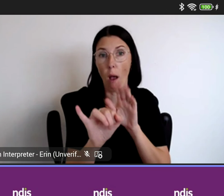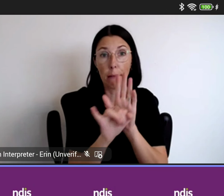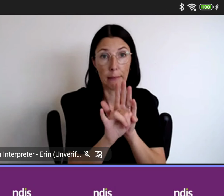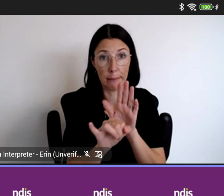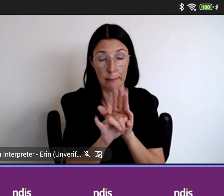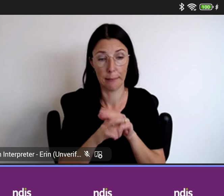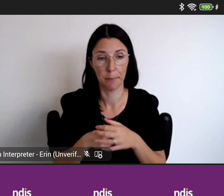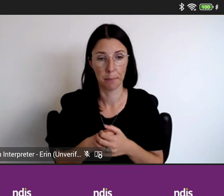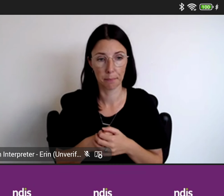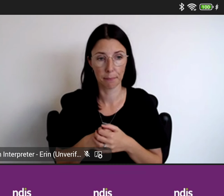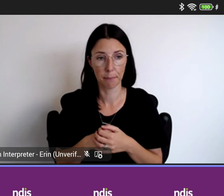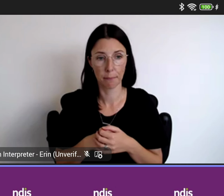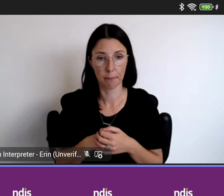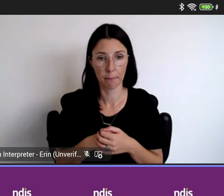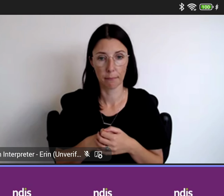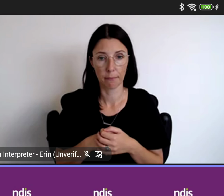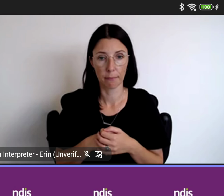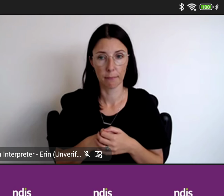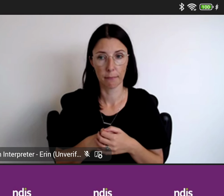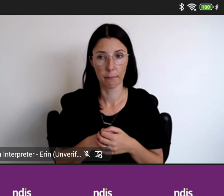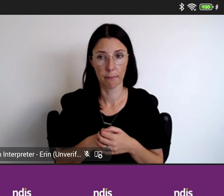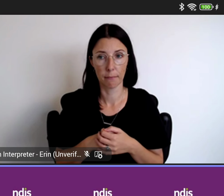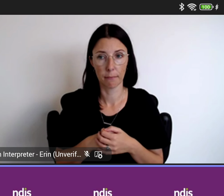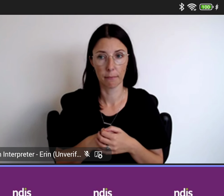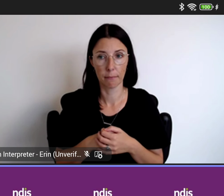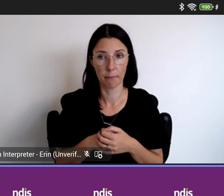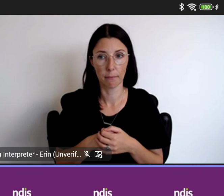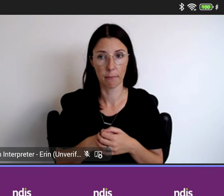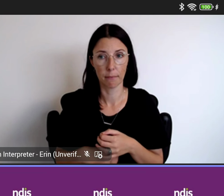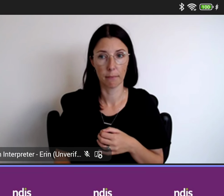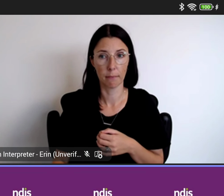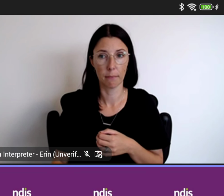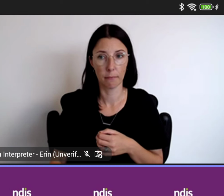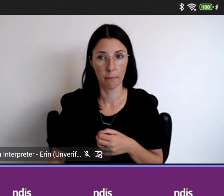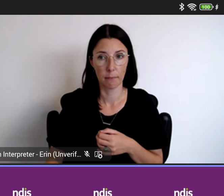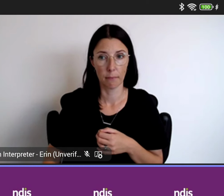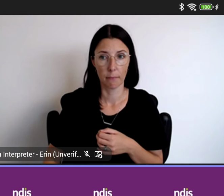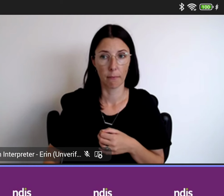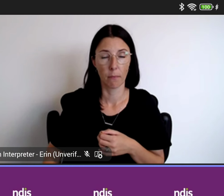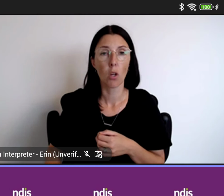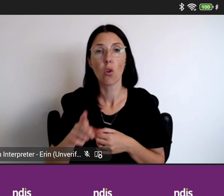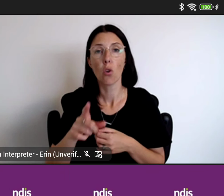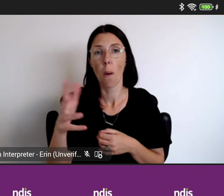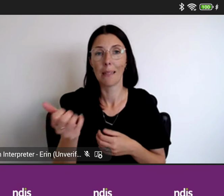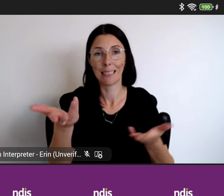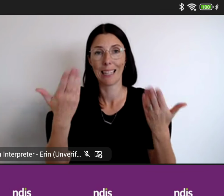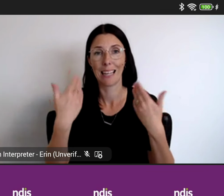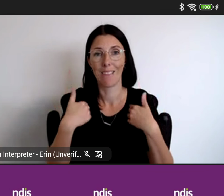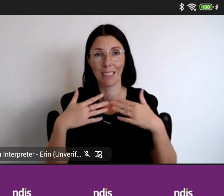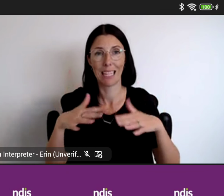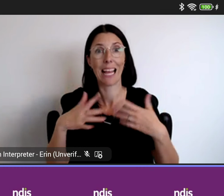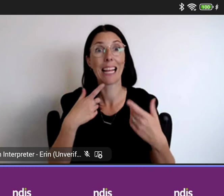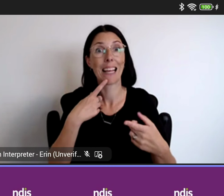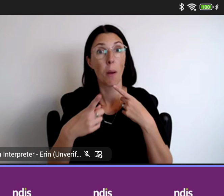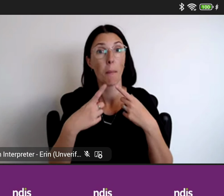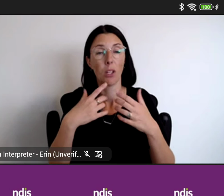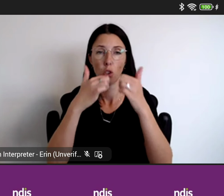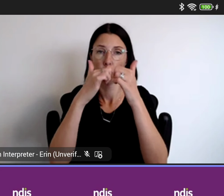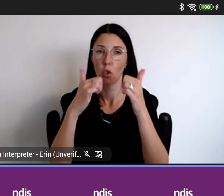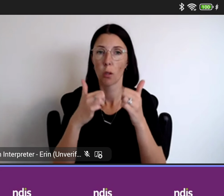Give us the information and any documents to decide if you're eligible.